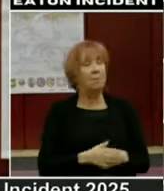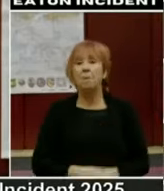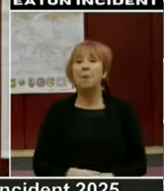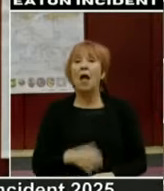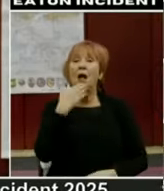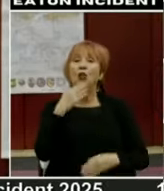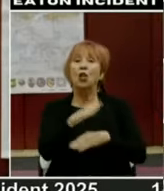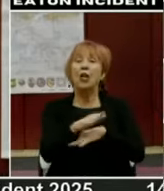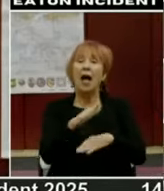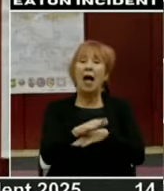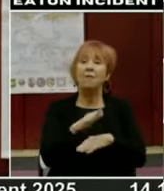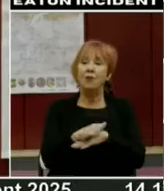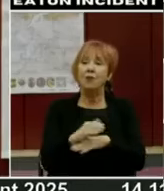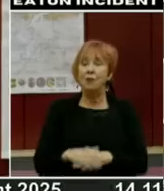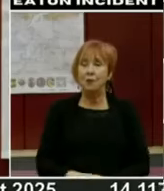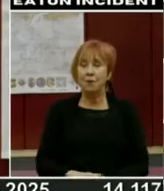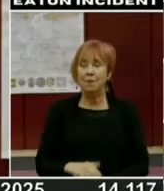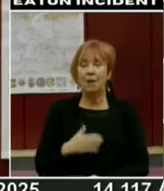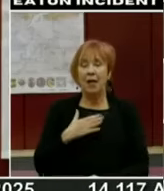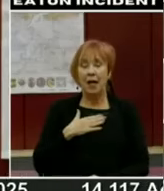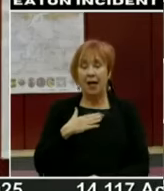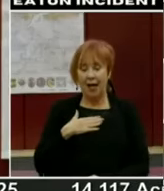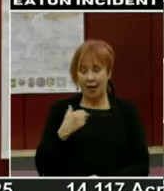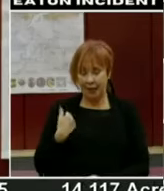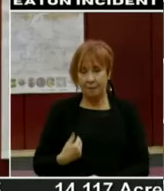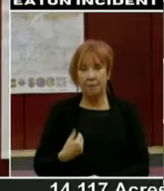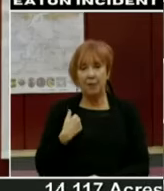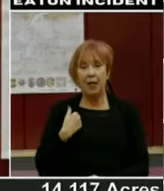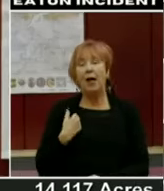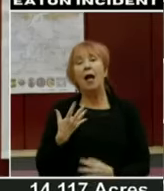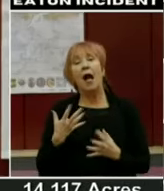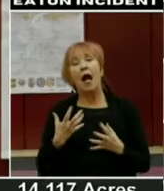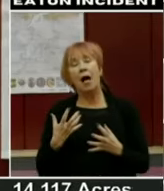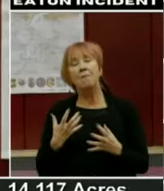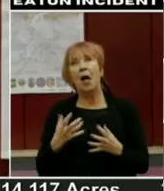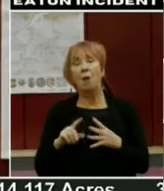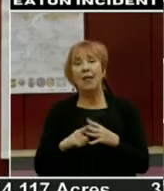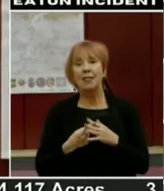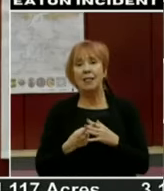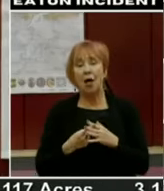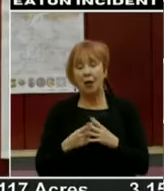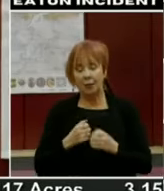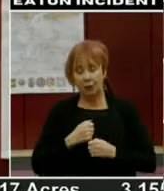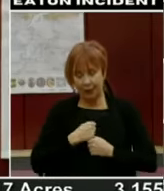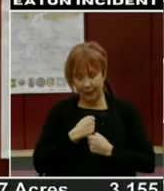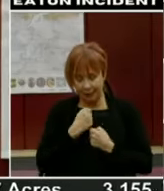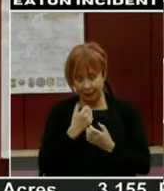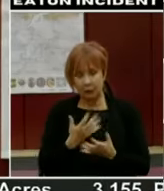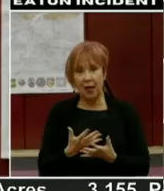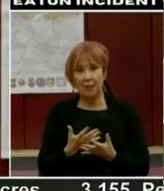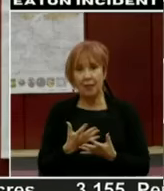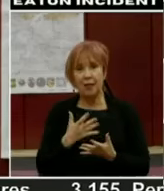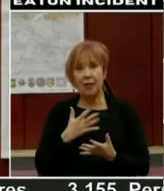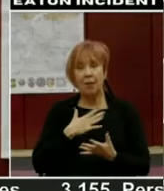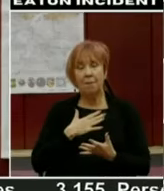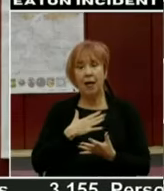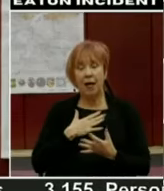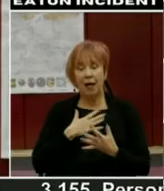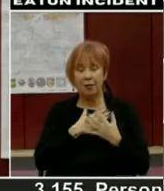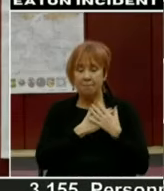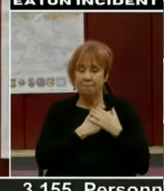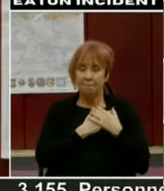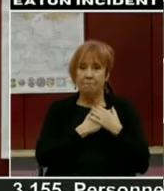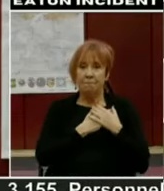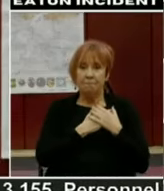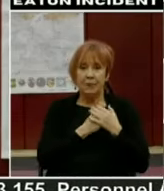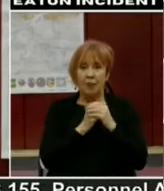Good afternoon, everyone. I want to start by just expressing my just heartfelt